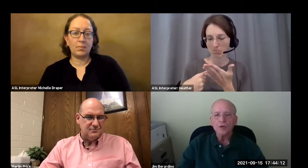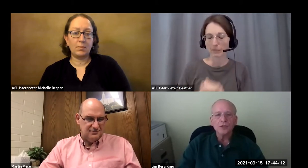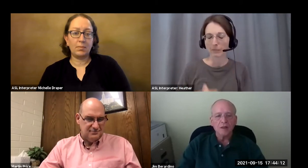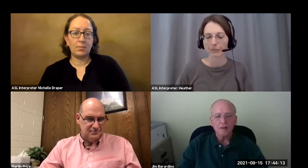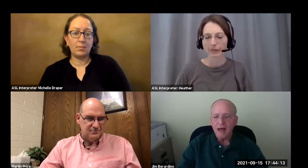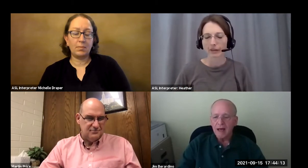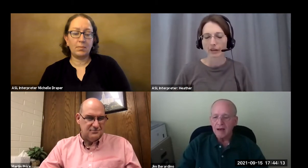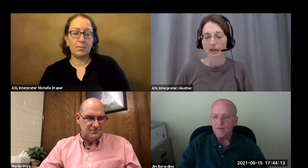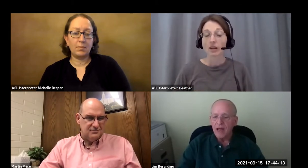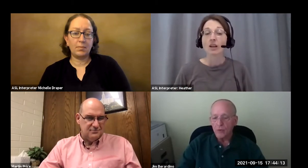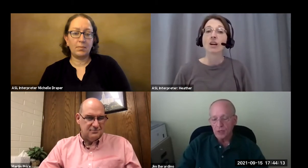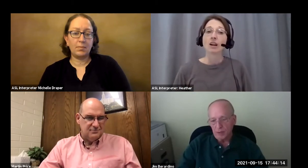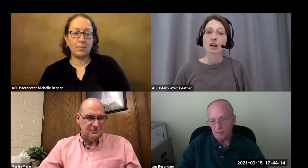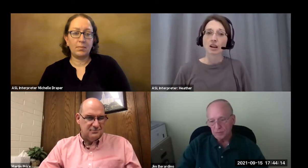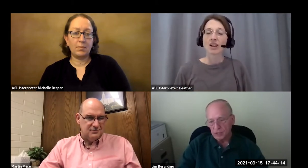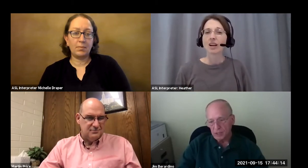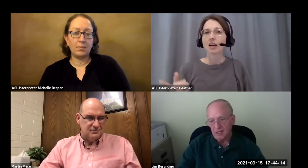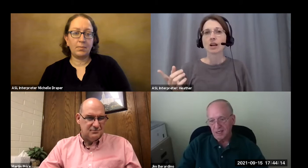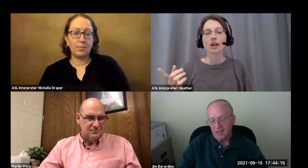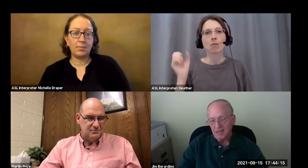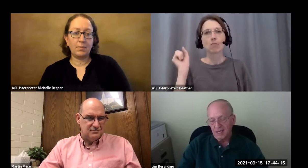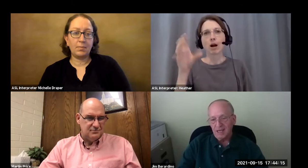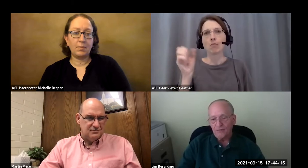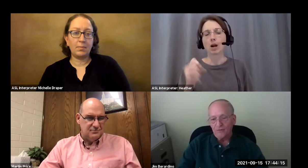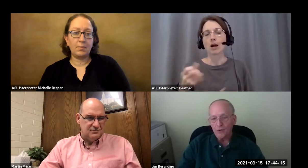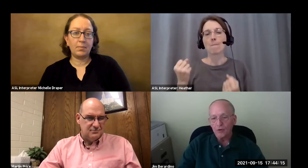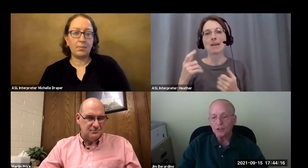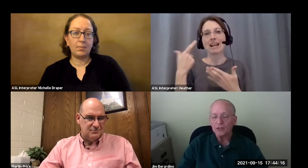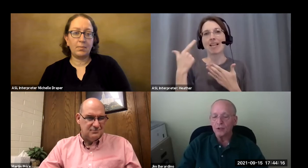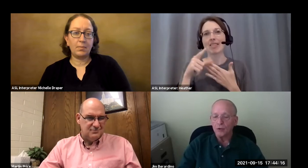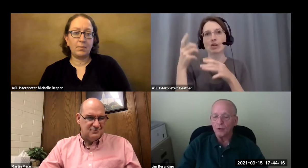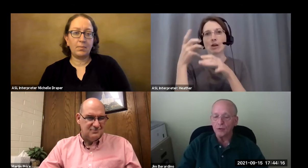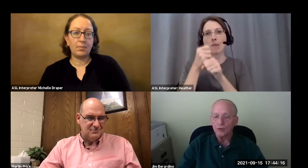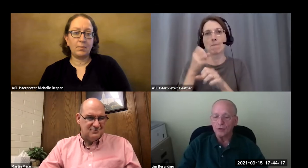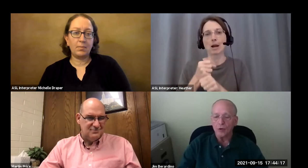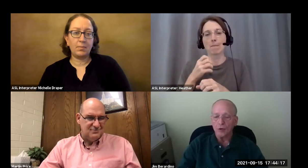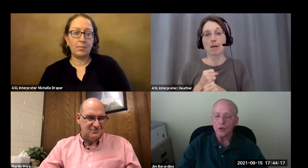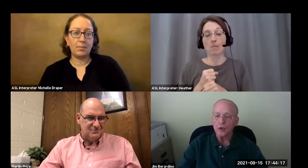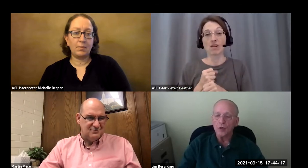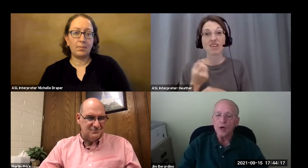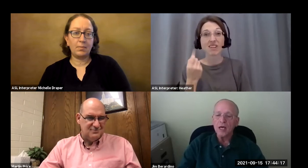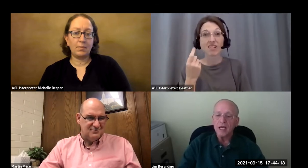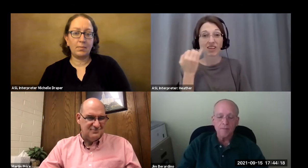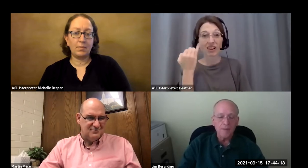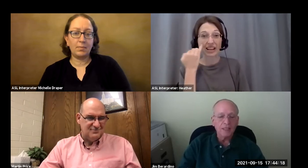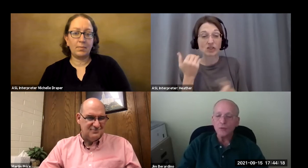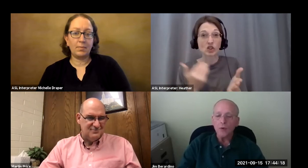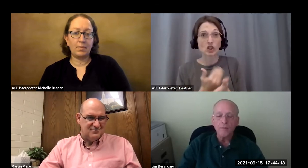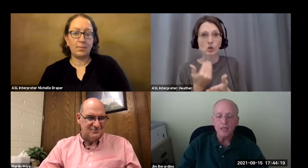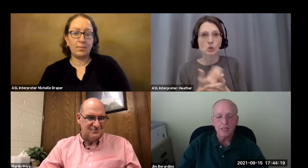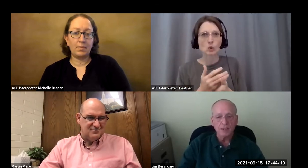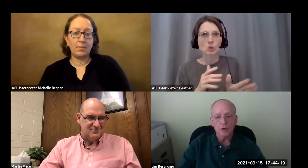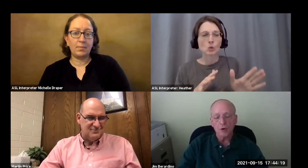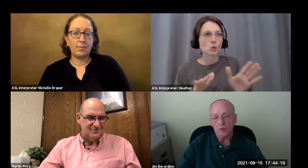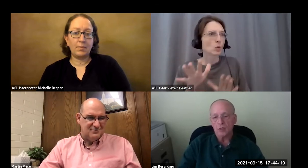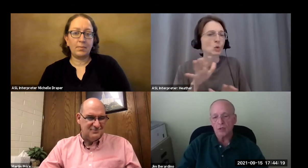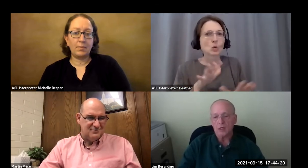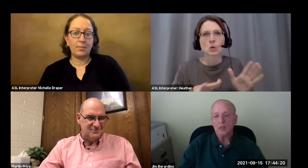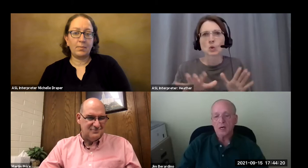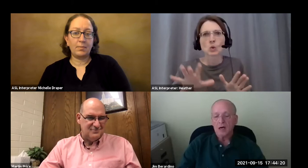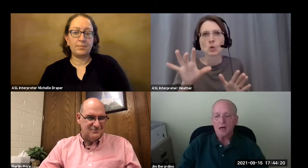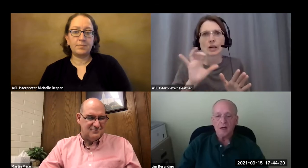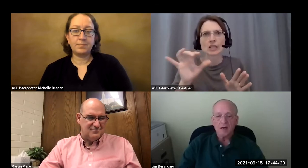we use a lot of acronyms. And for those of us who are new, it might as well be in